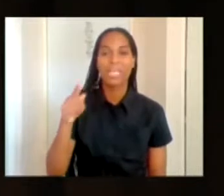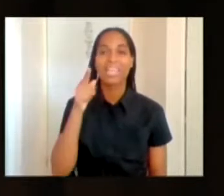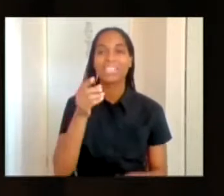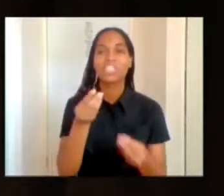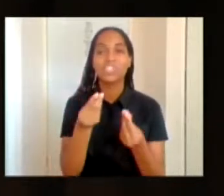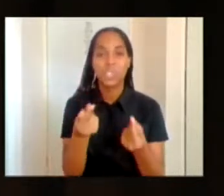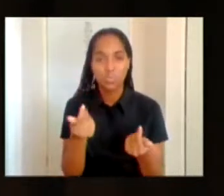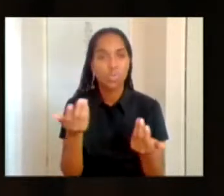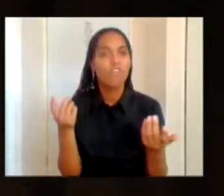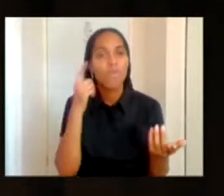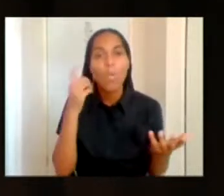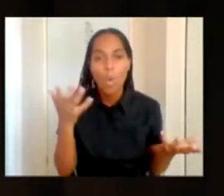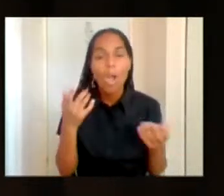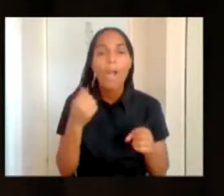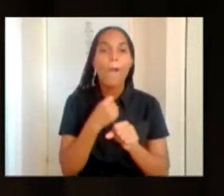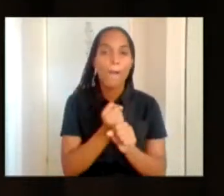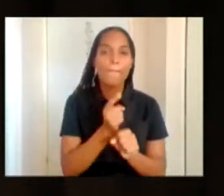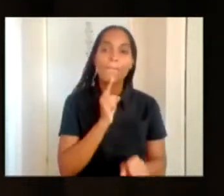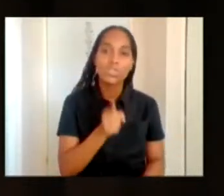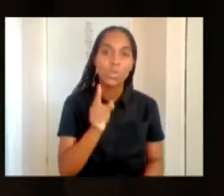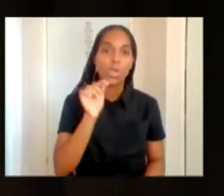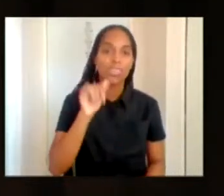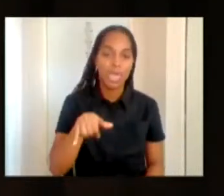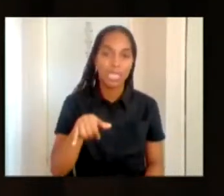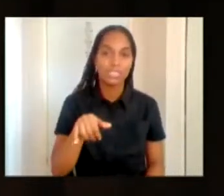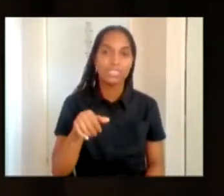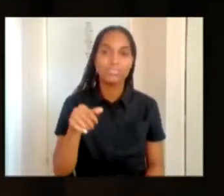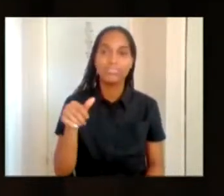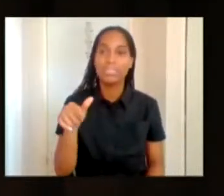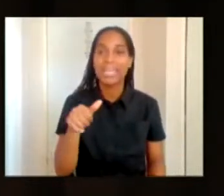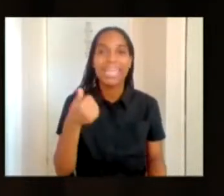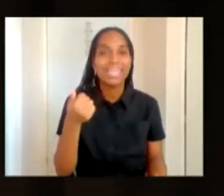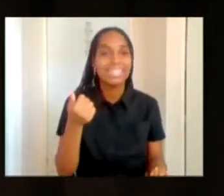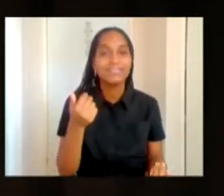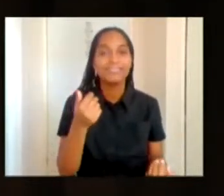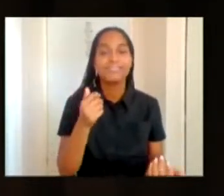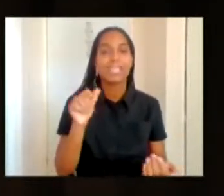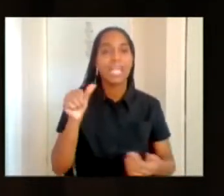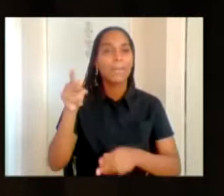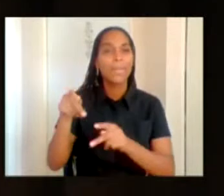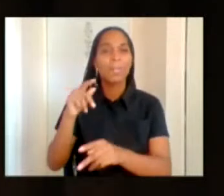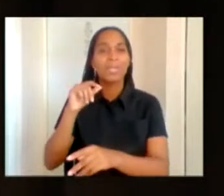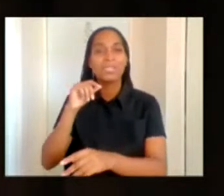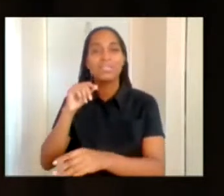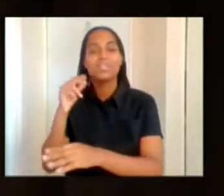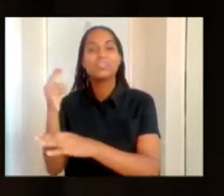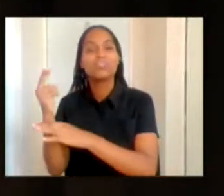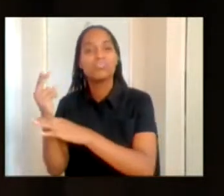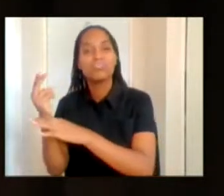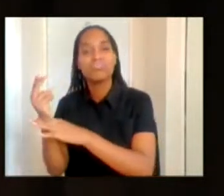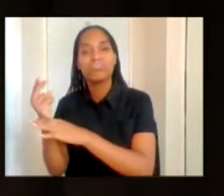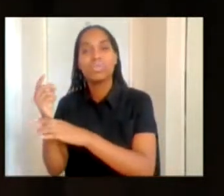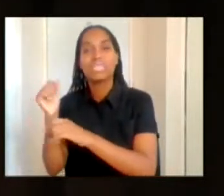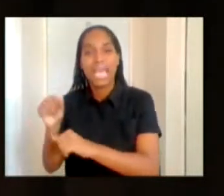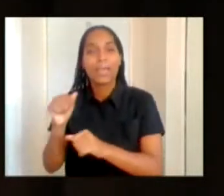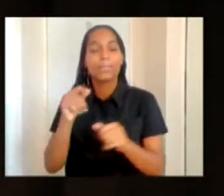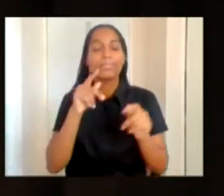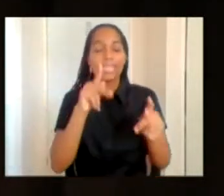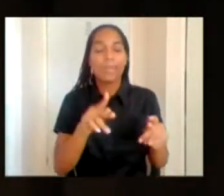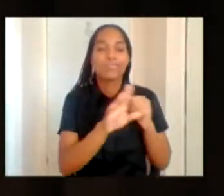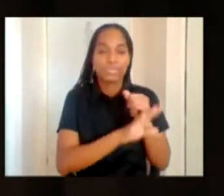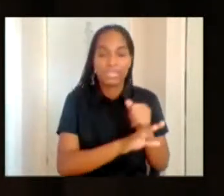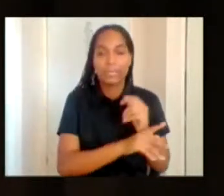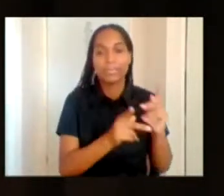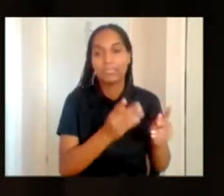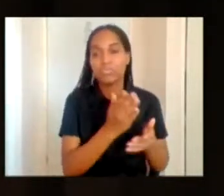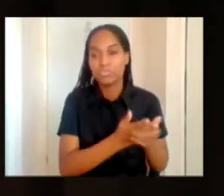that any kind of illegal use can be protected some way. Also, there